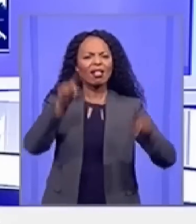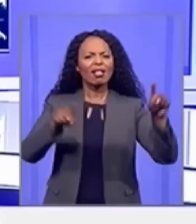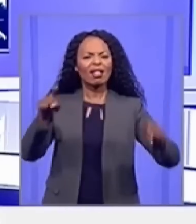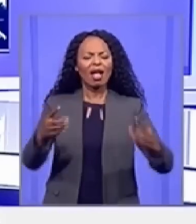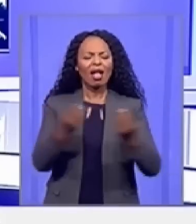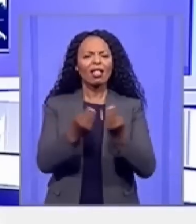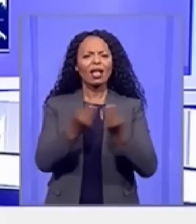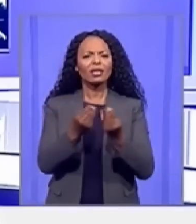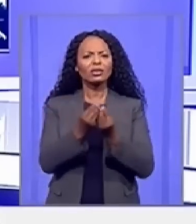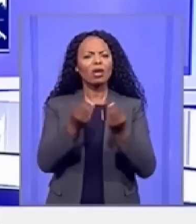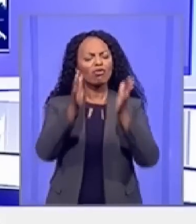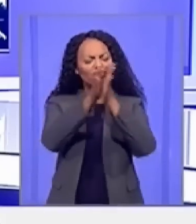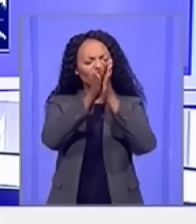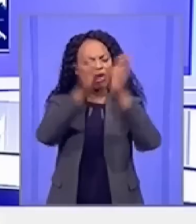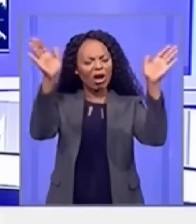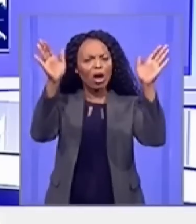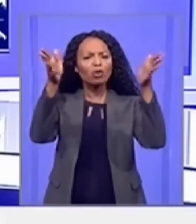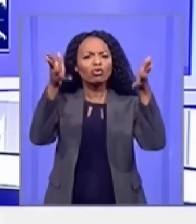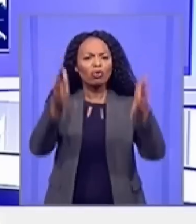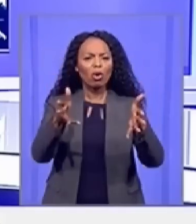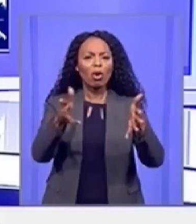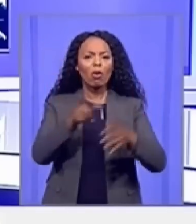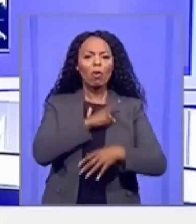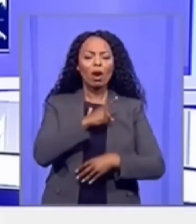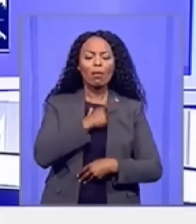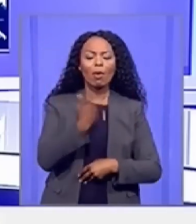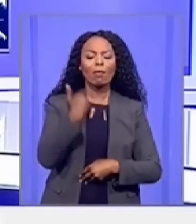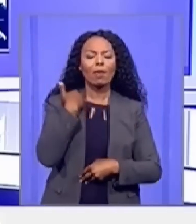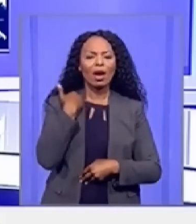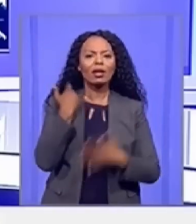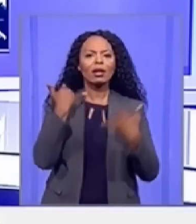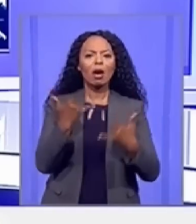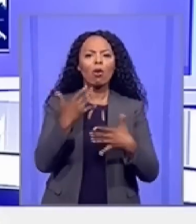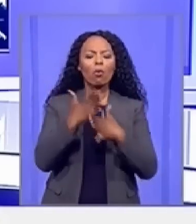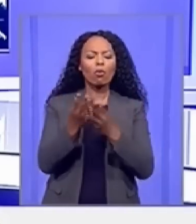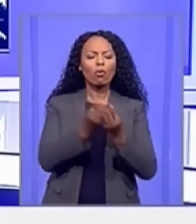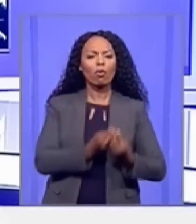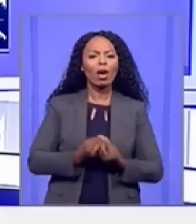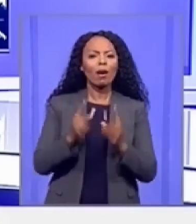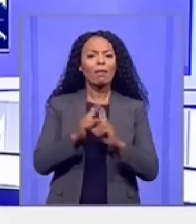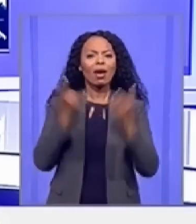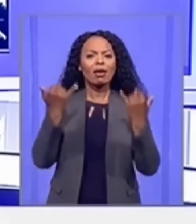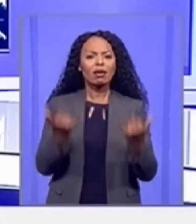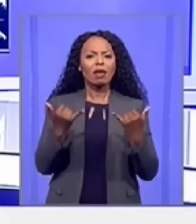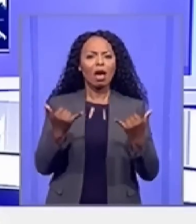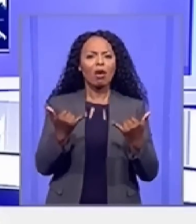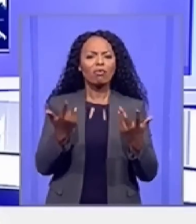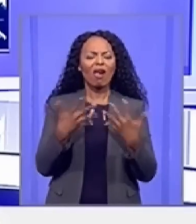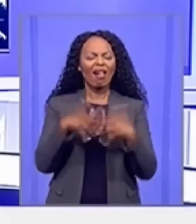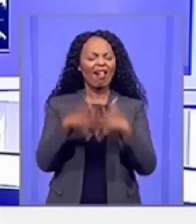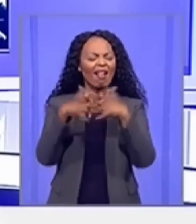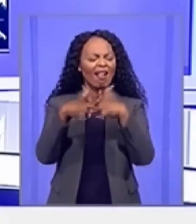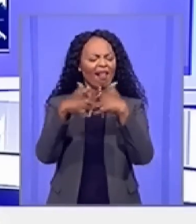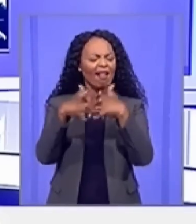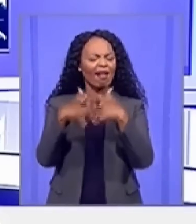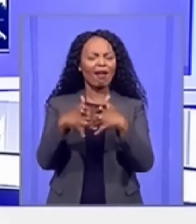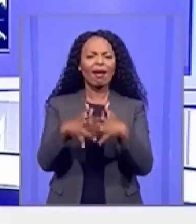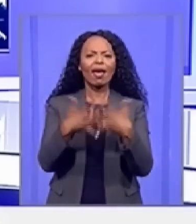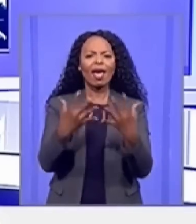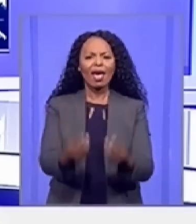ho pharalla ke bolela hore maoba re ne re dula re le mmoho, empa kajeno lena re kopana